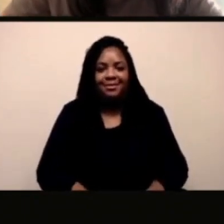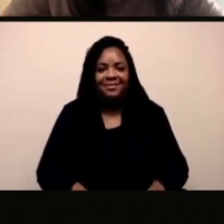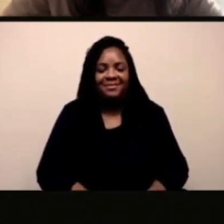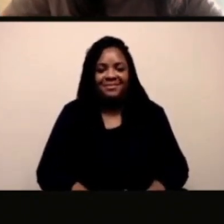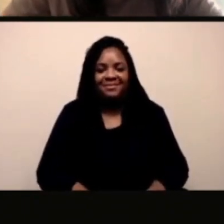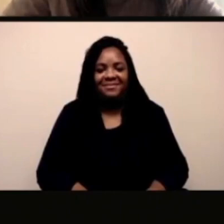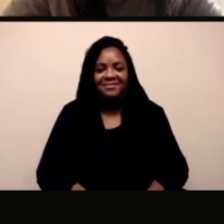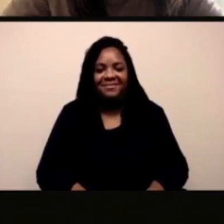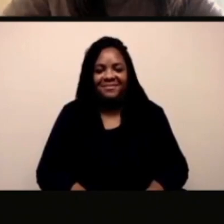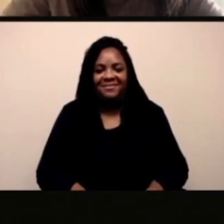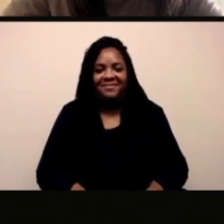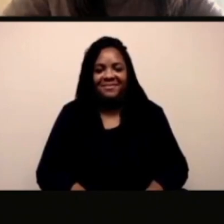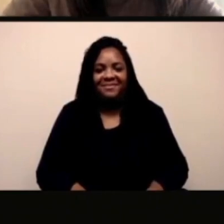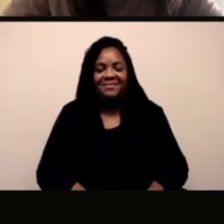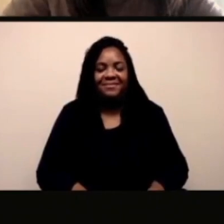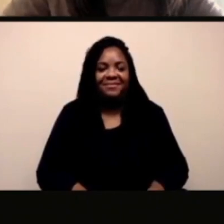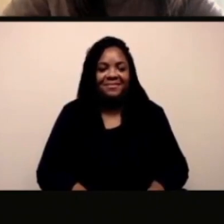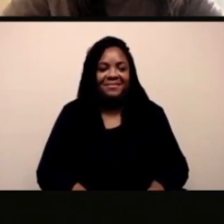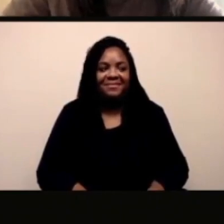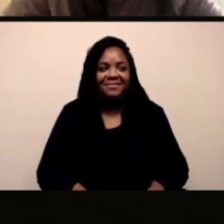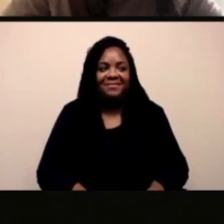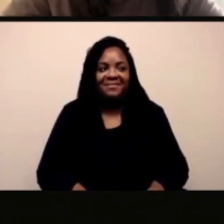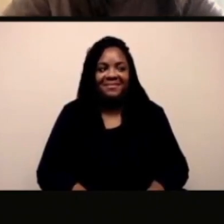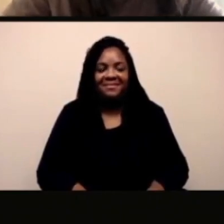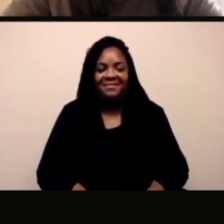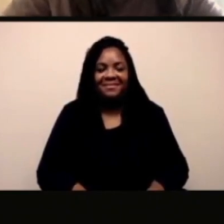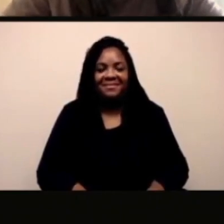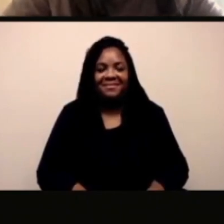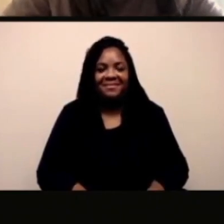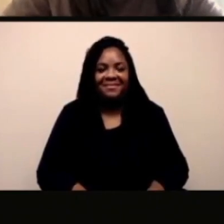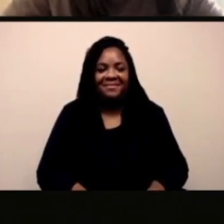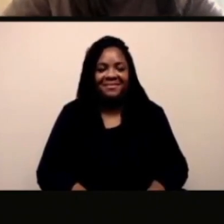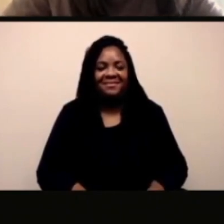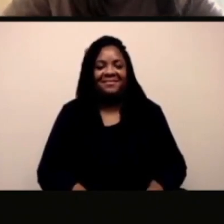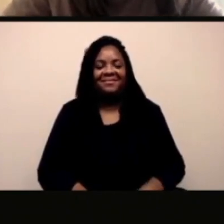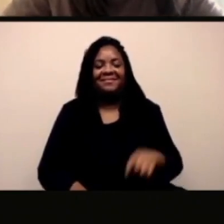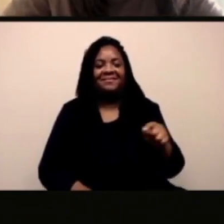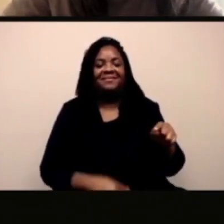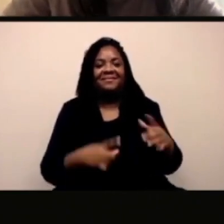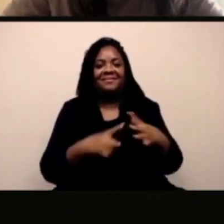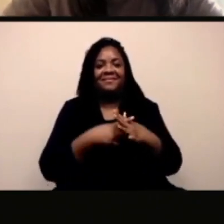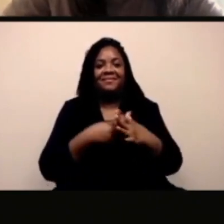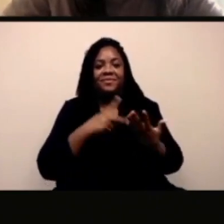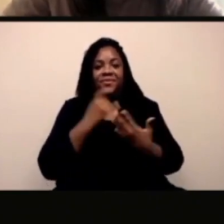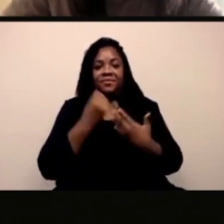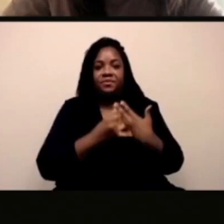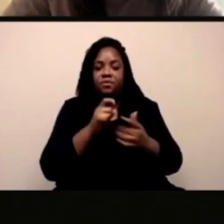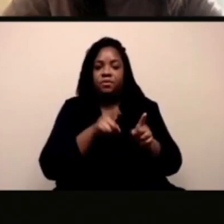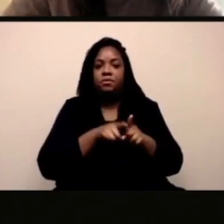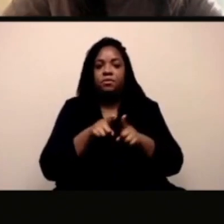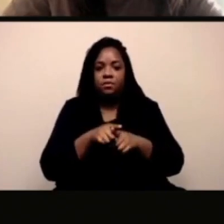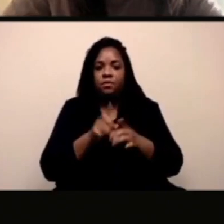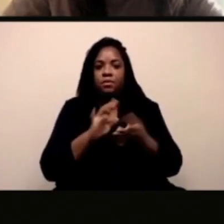So let me show some starter projects and also community examples.